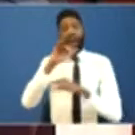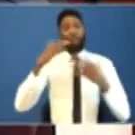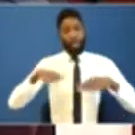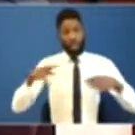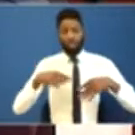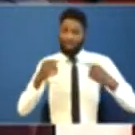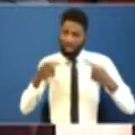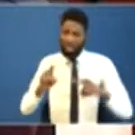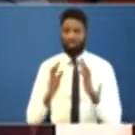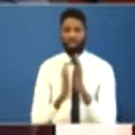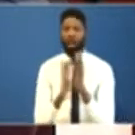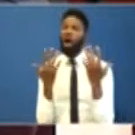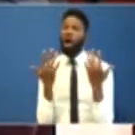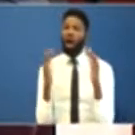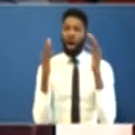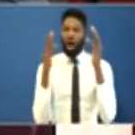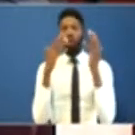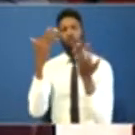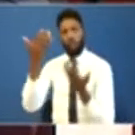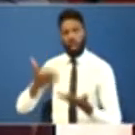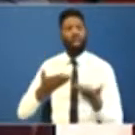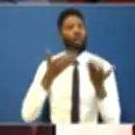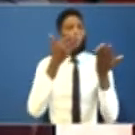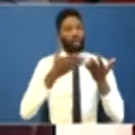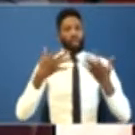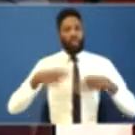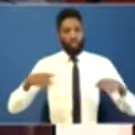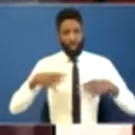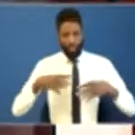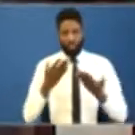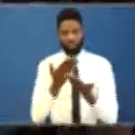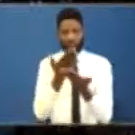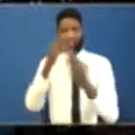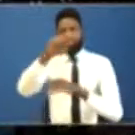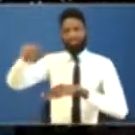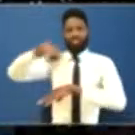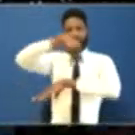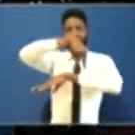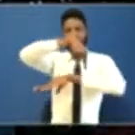applaud and welcome candidates to the stage